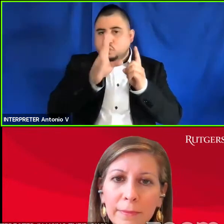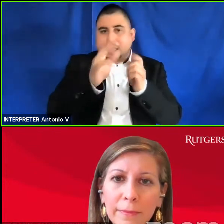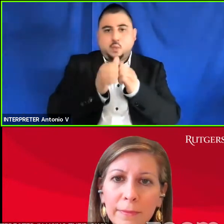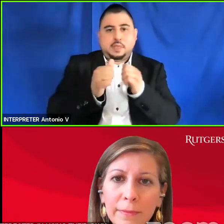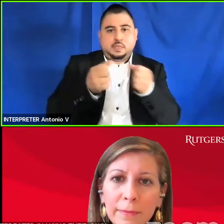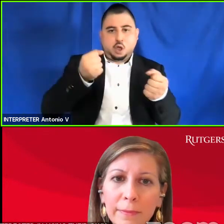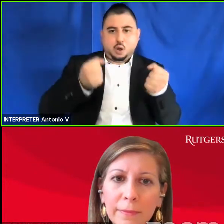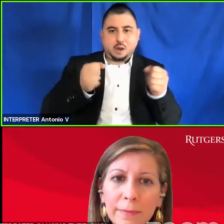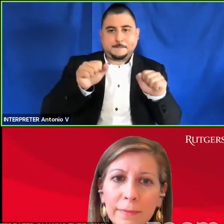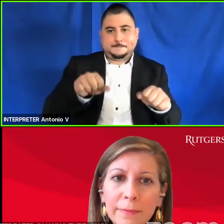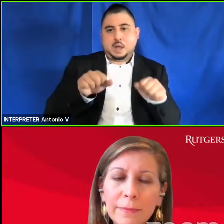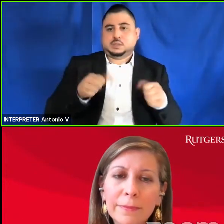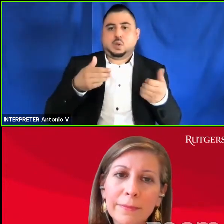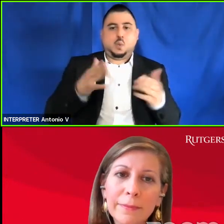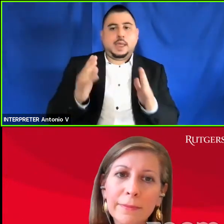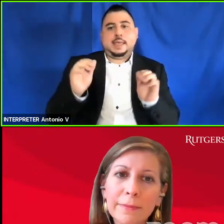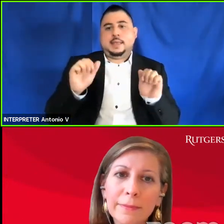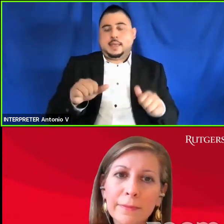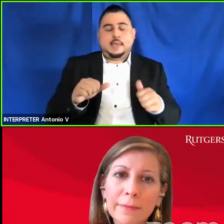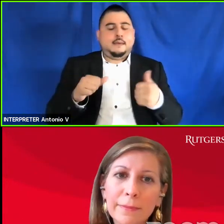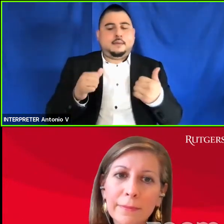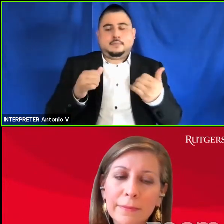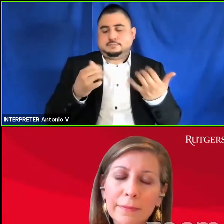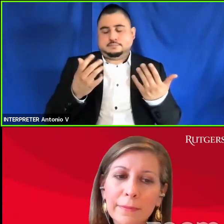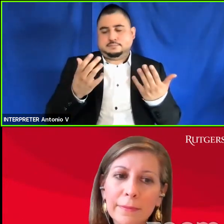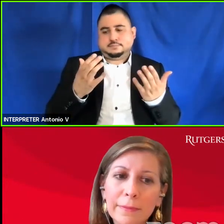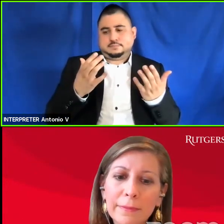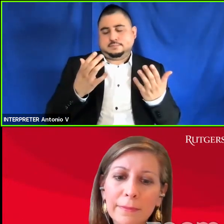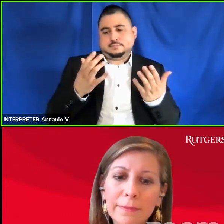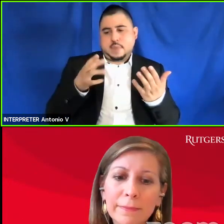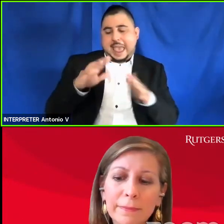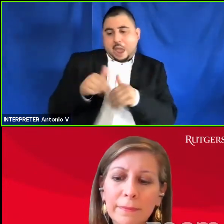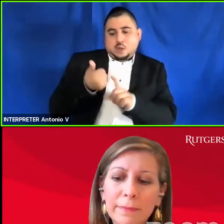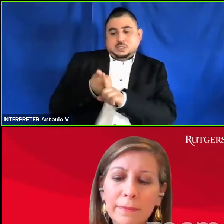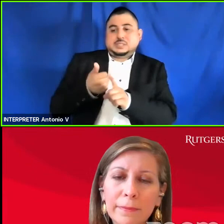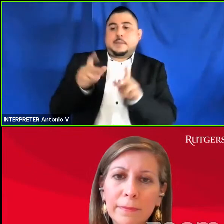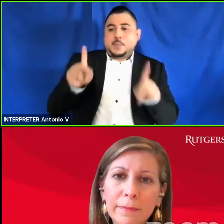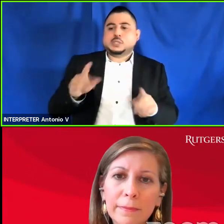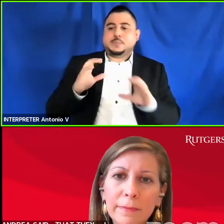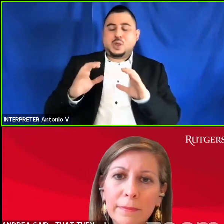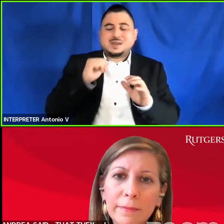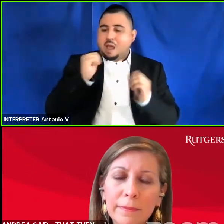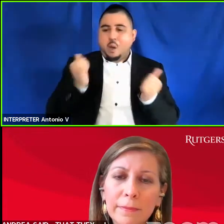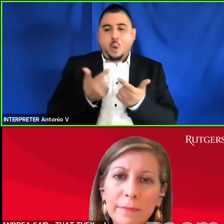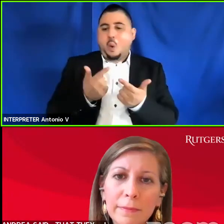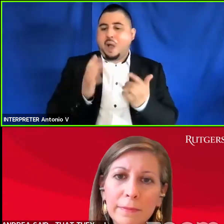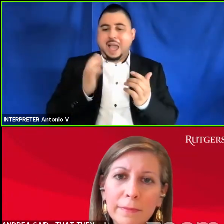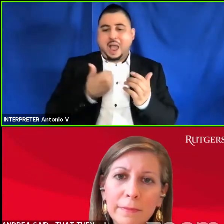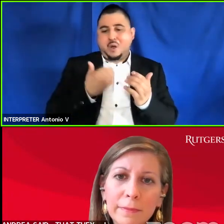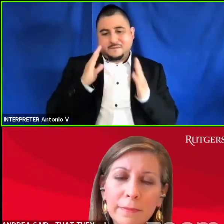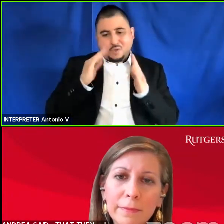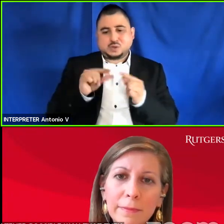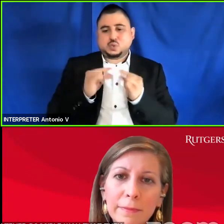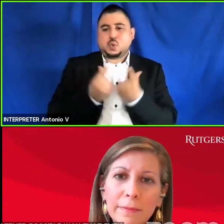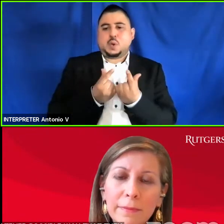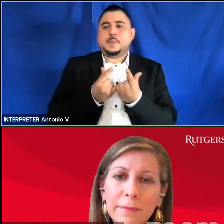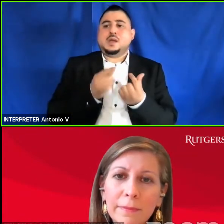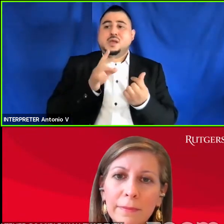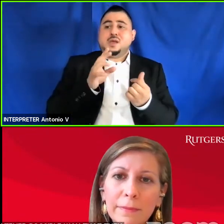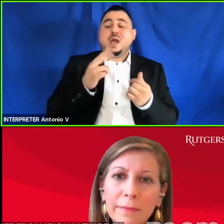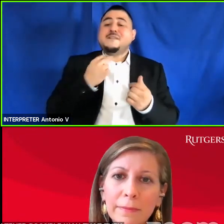whatever possible way that they commonly communicated. Not everybody at our focus groups communicated